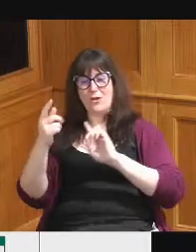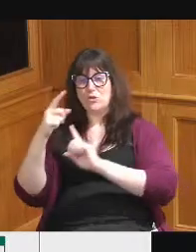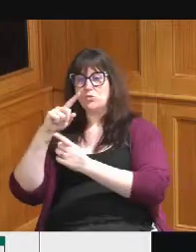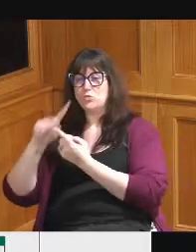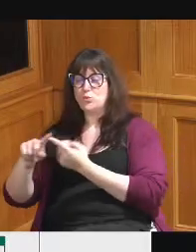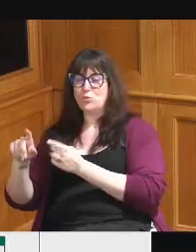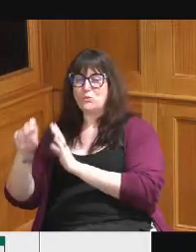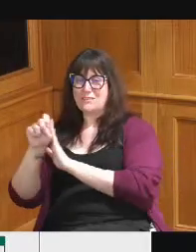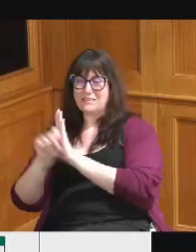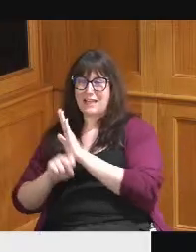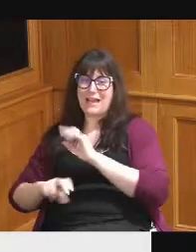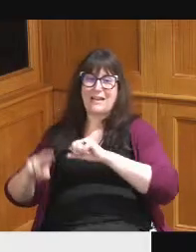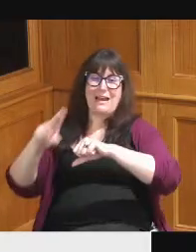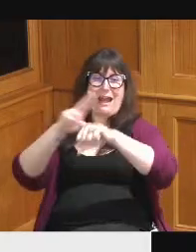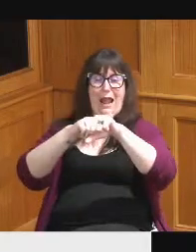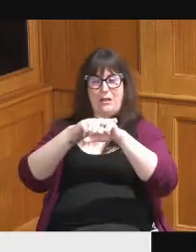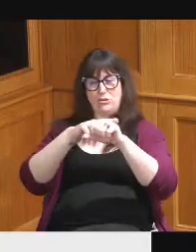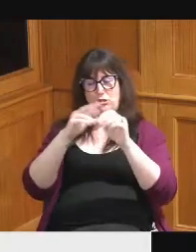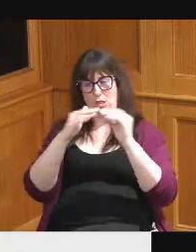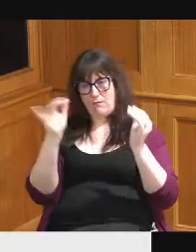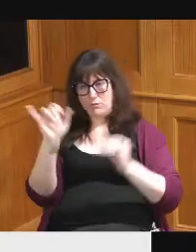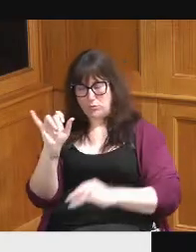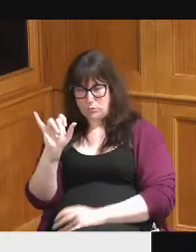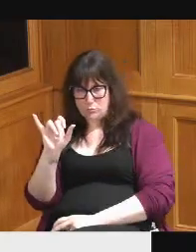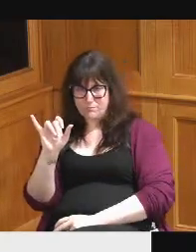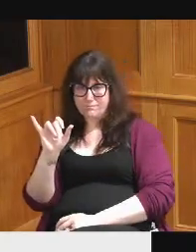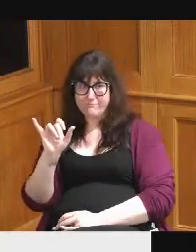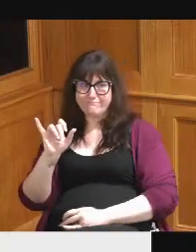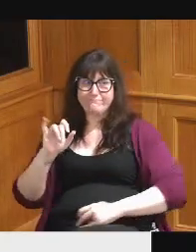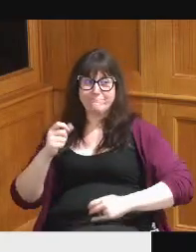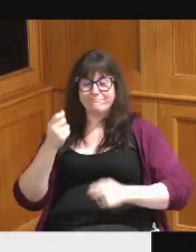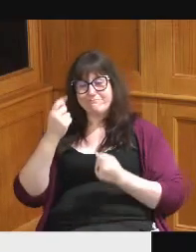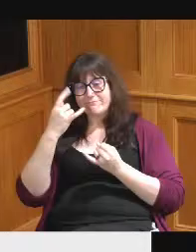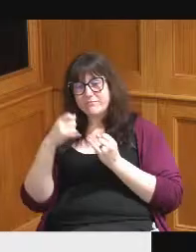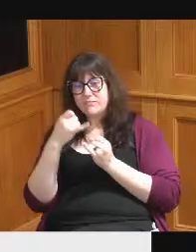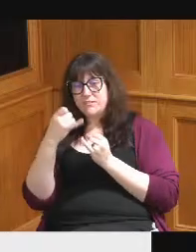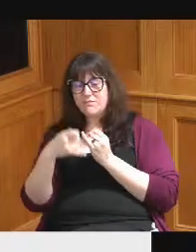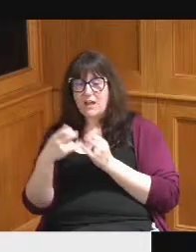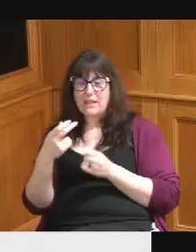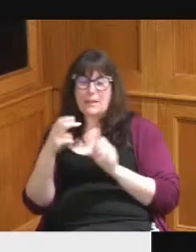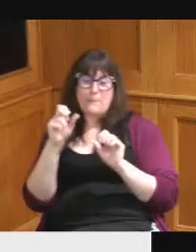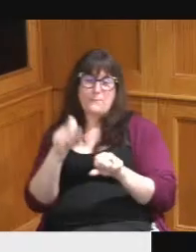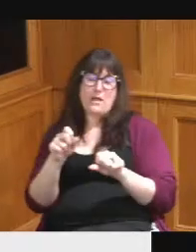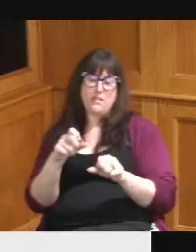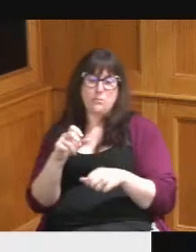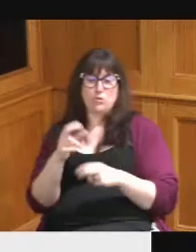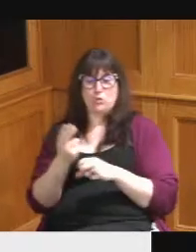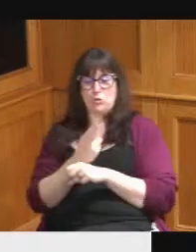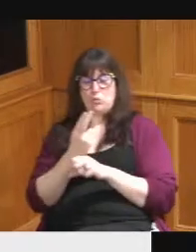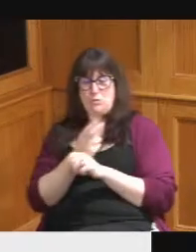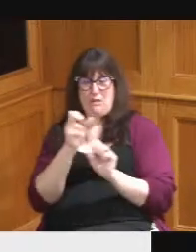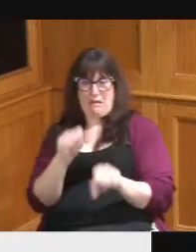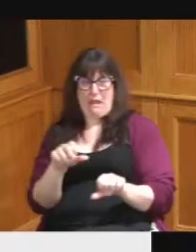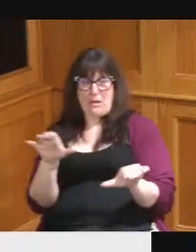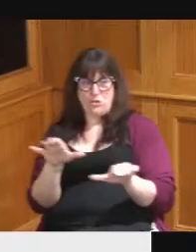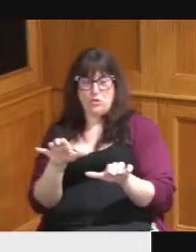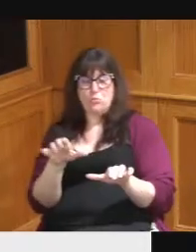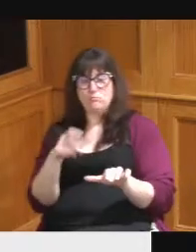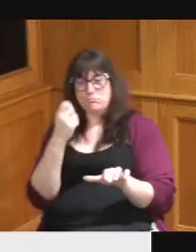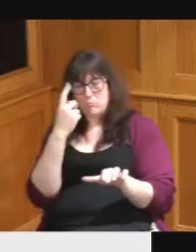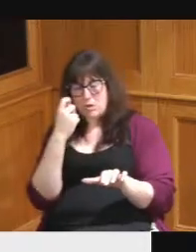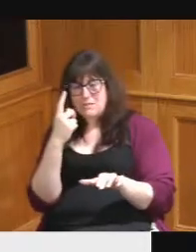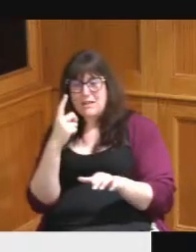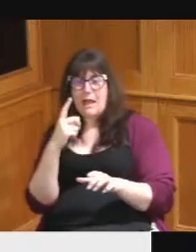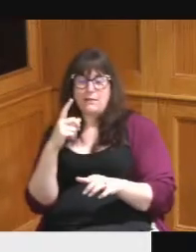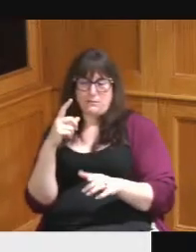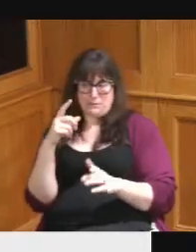and national level. And then finally, it's just one other possible use case. It has to do with suicide,